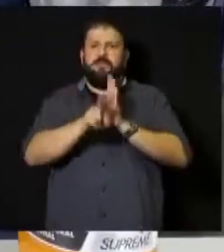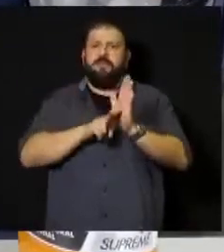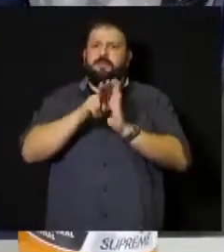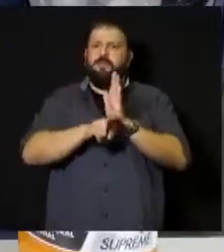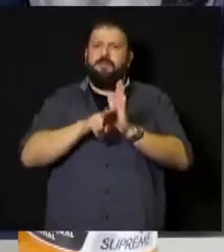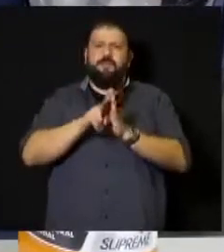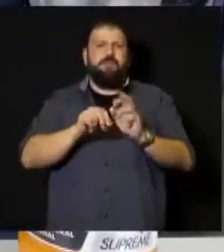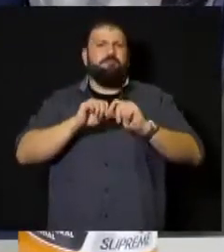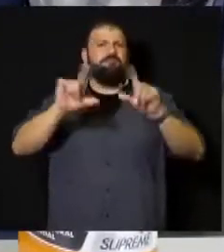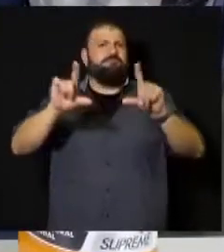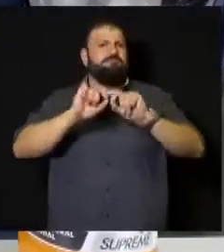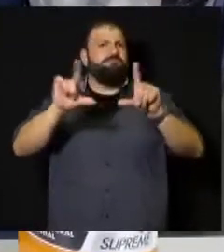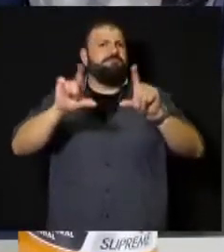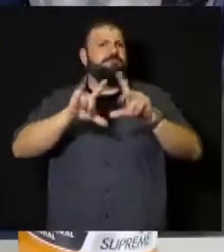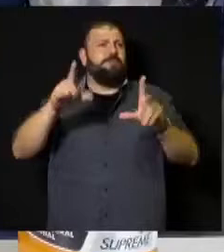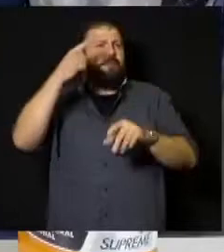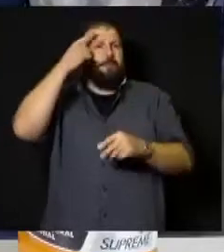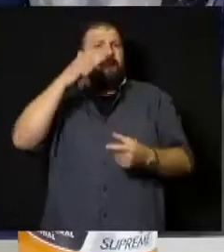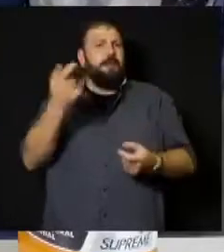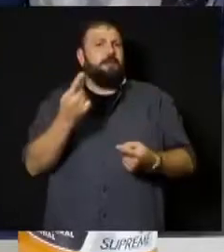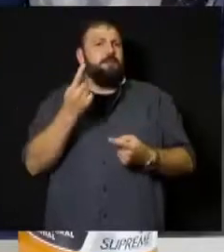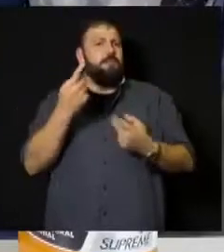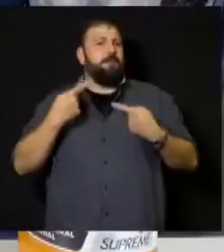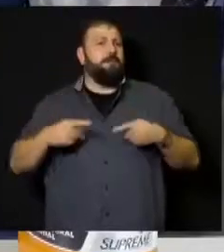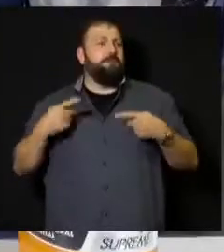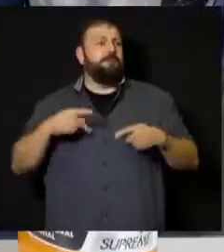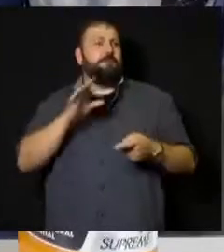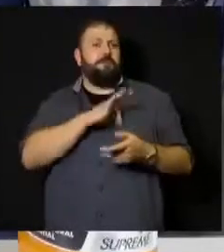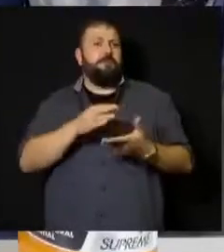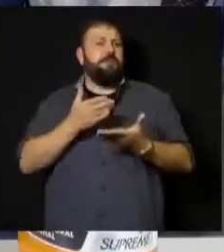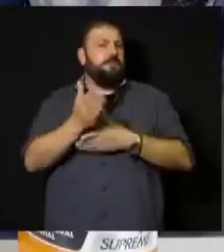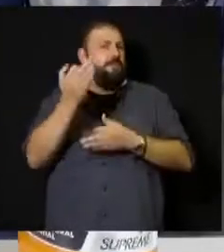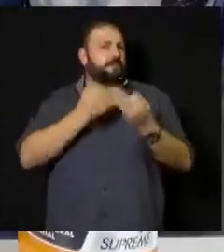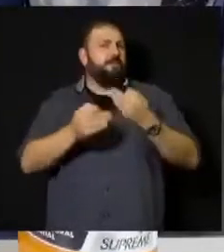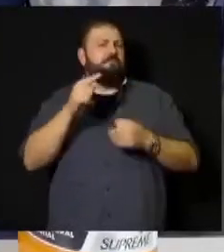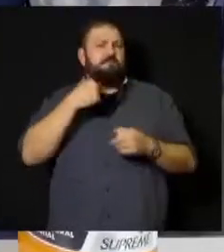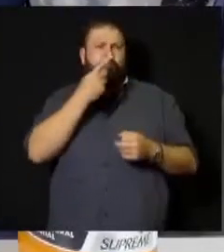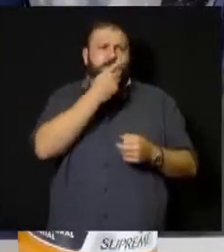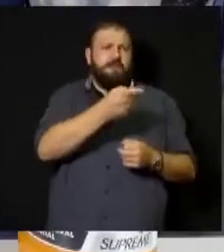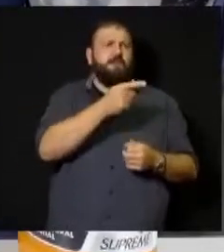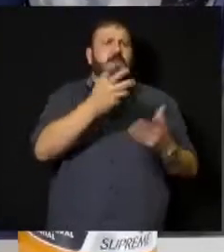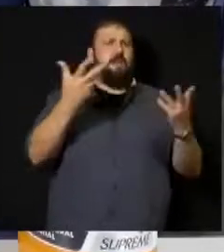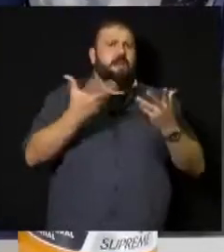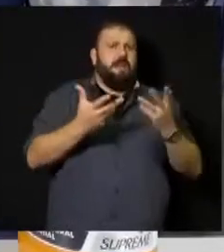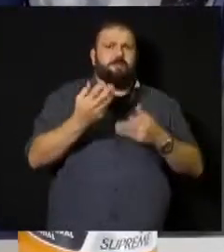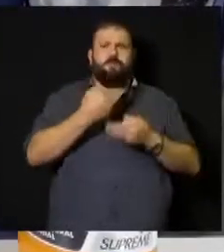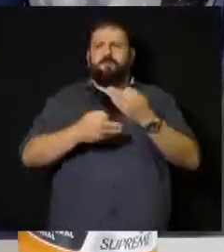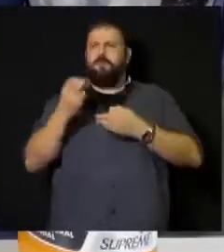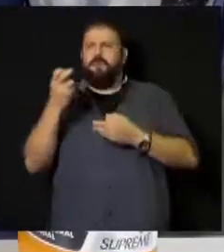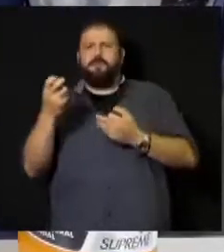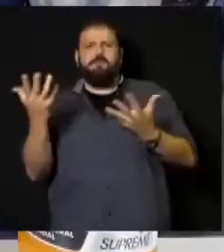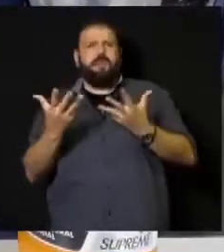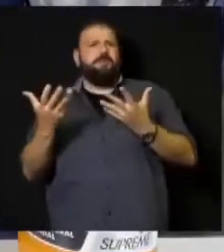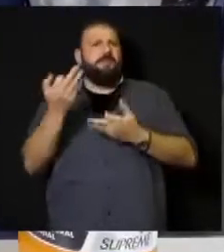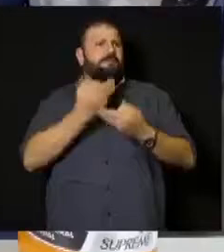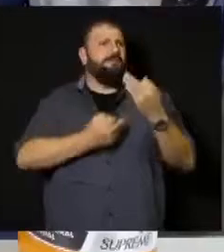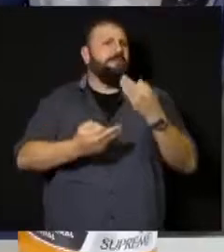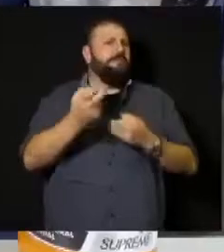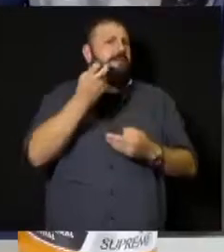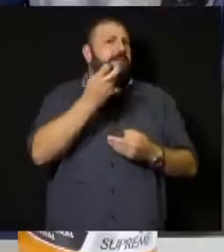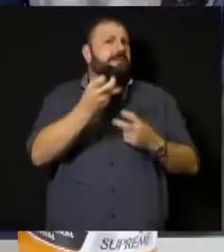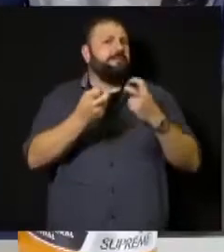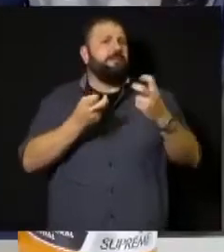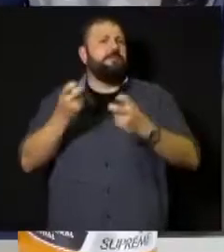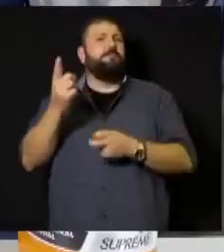short videos. What for? So when a person joins, we can be telling, do this, do this, do that, and then we,